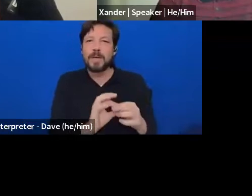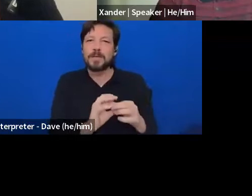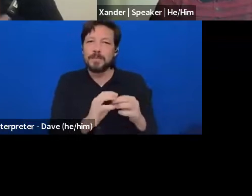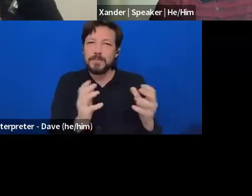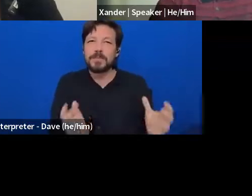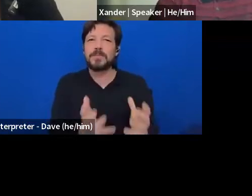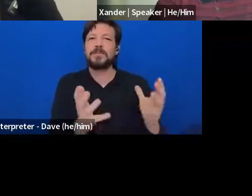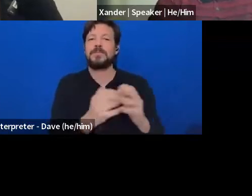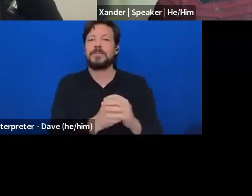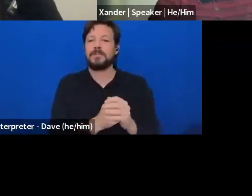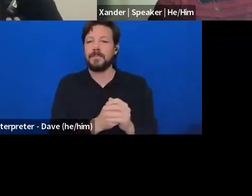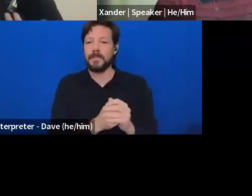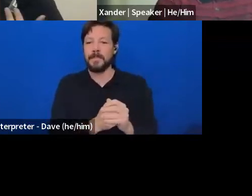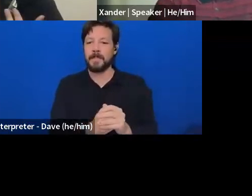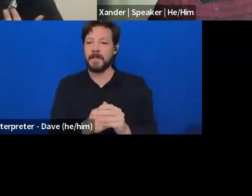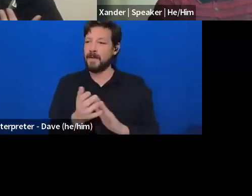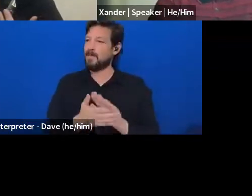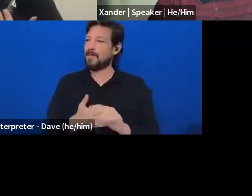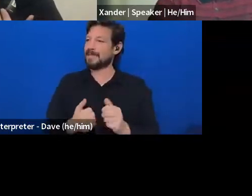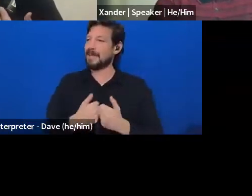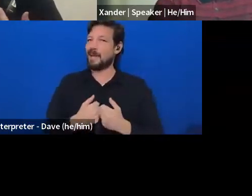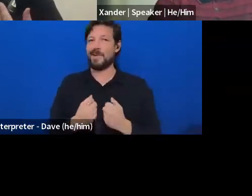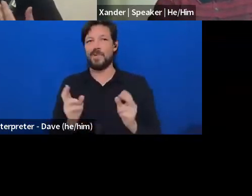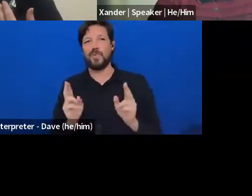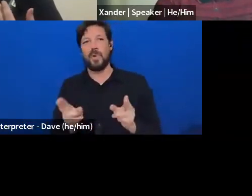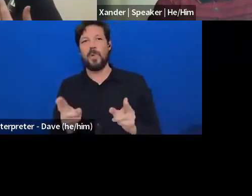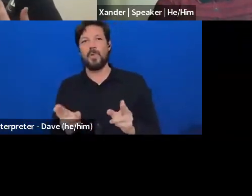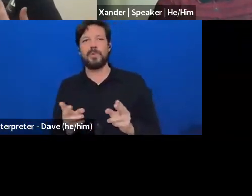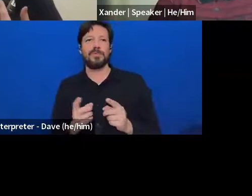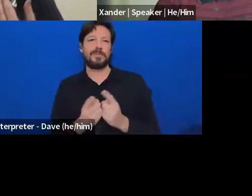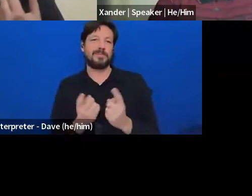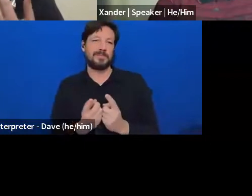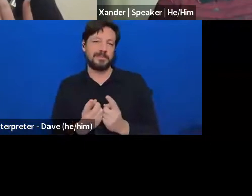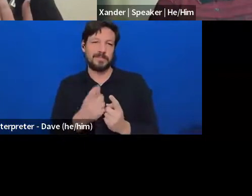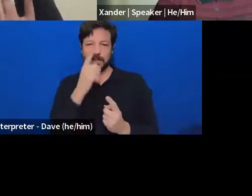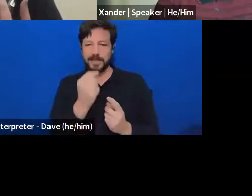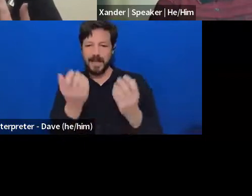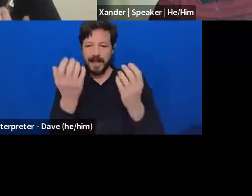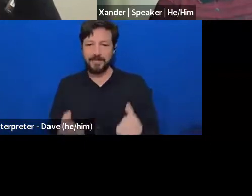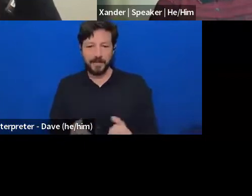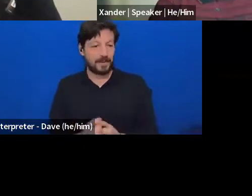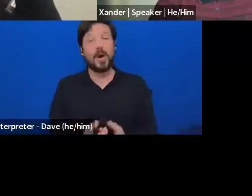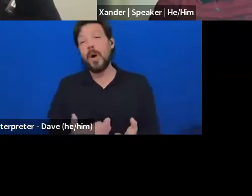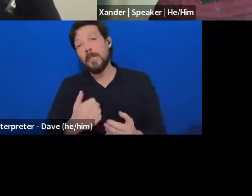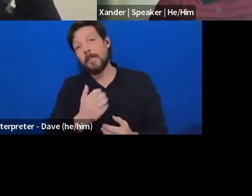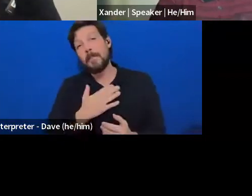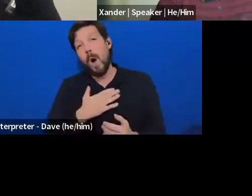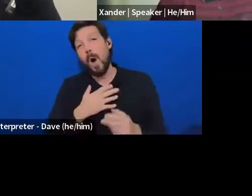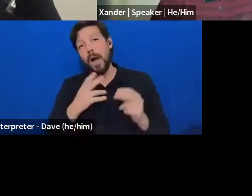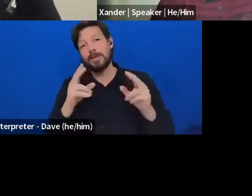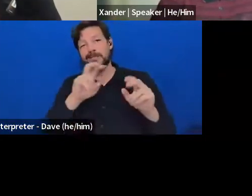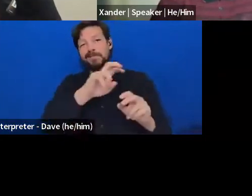to have our normal. And I suppose the other things too onto that is just like our normal is a different normal, and